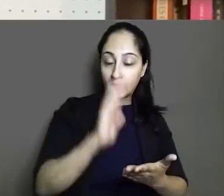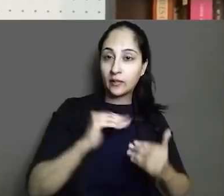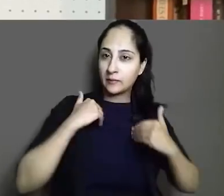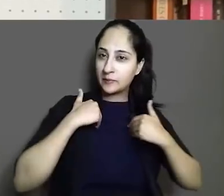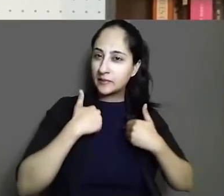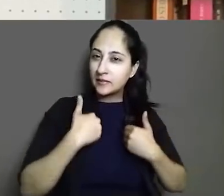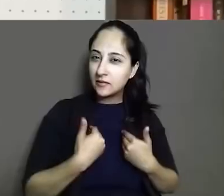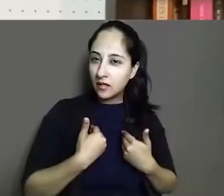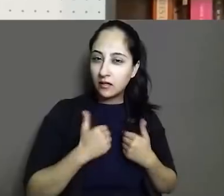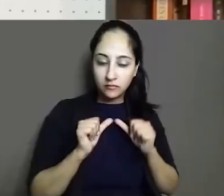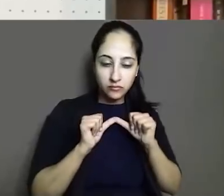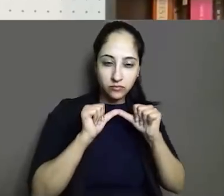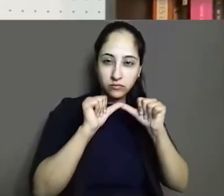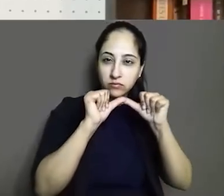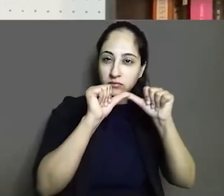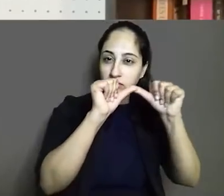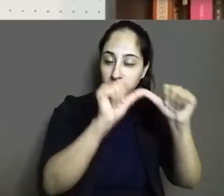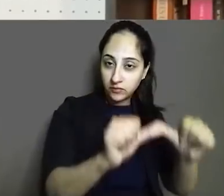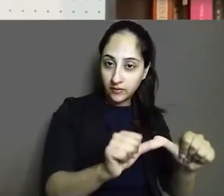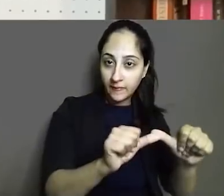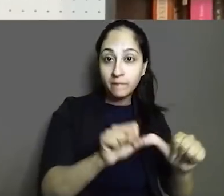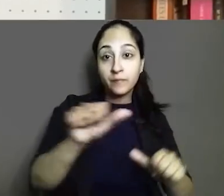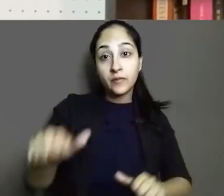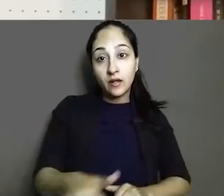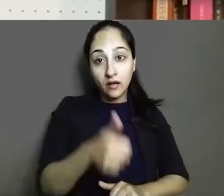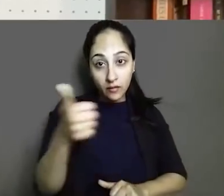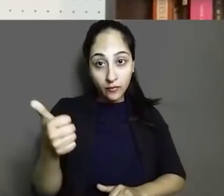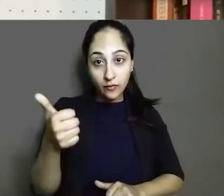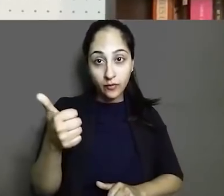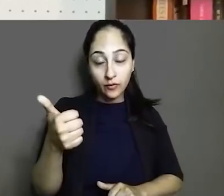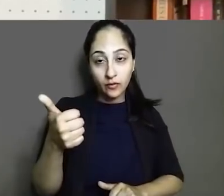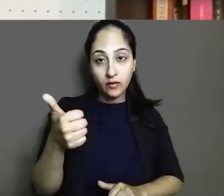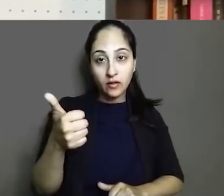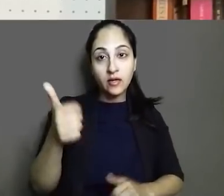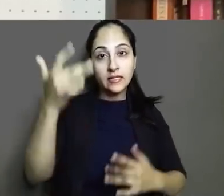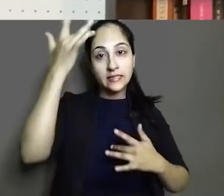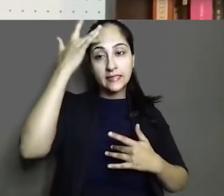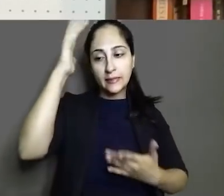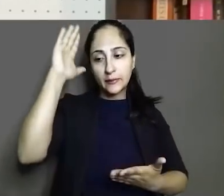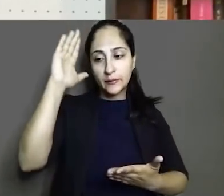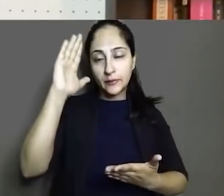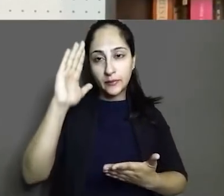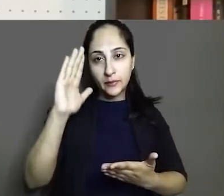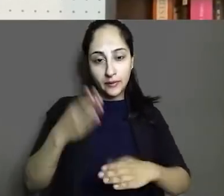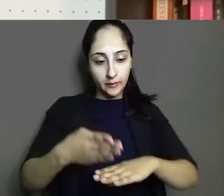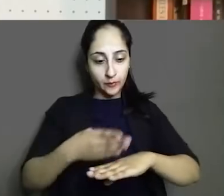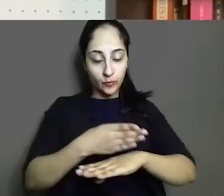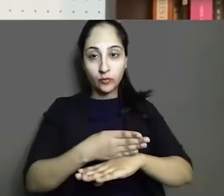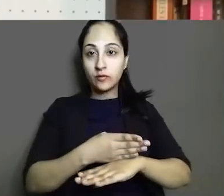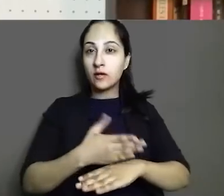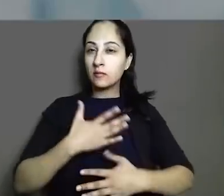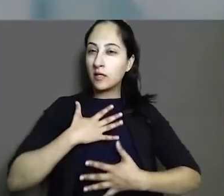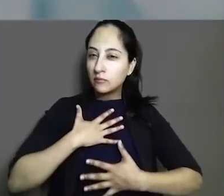from getting it. And when it's our time, to make an informed decision about getting the vaccine.